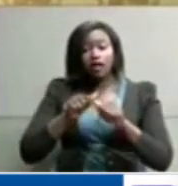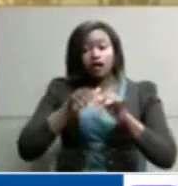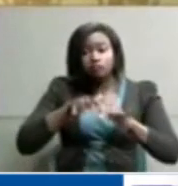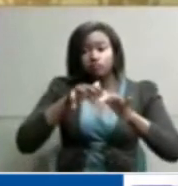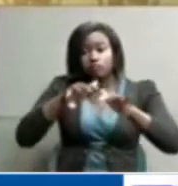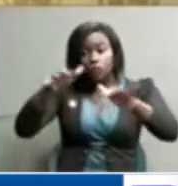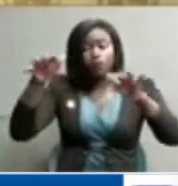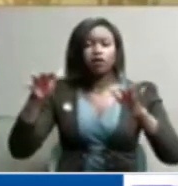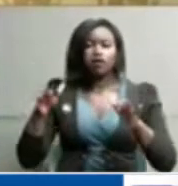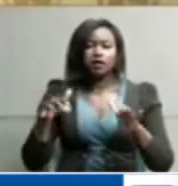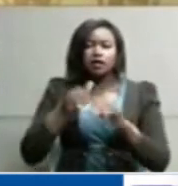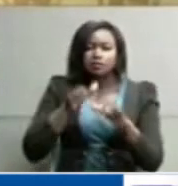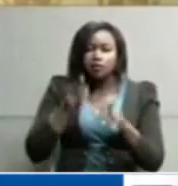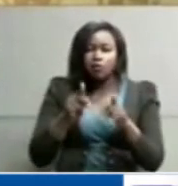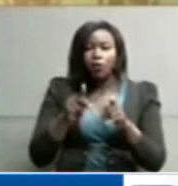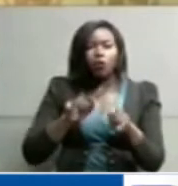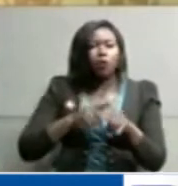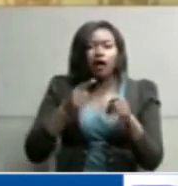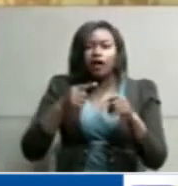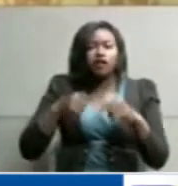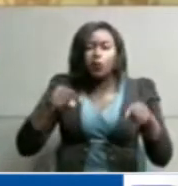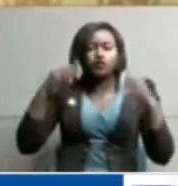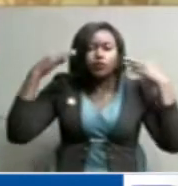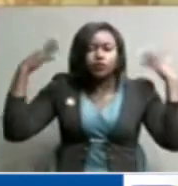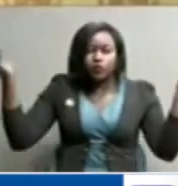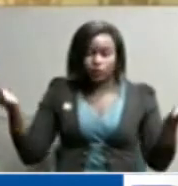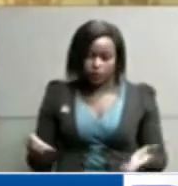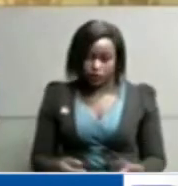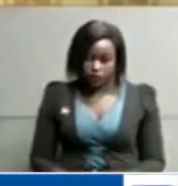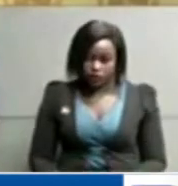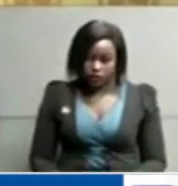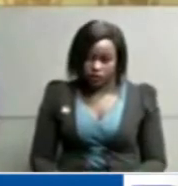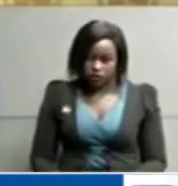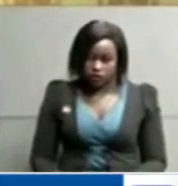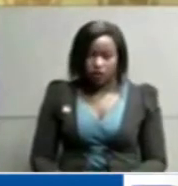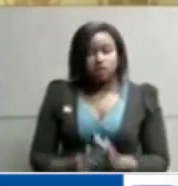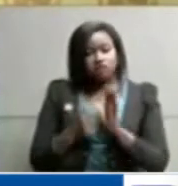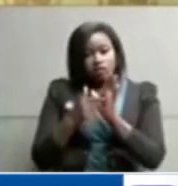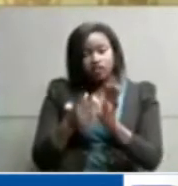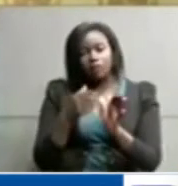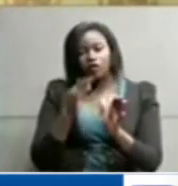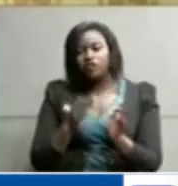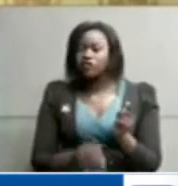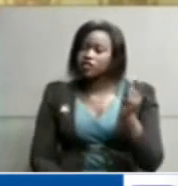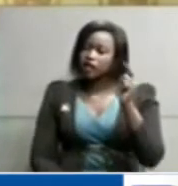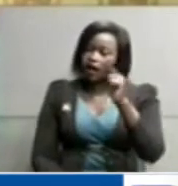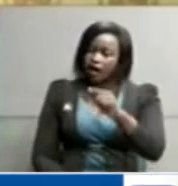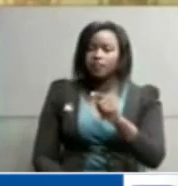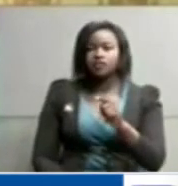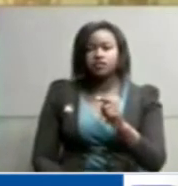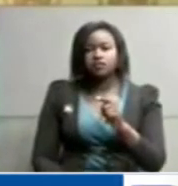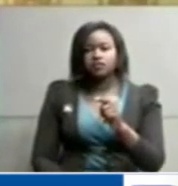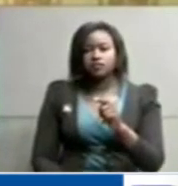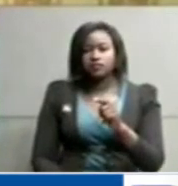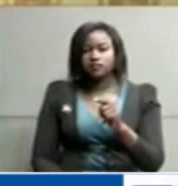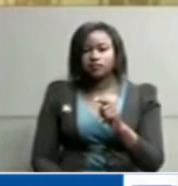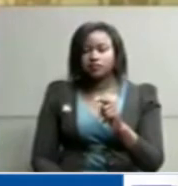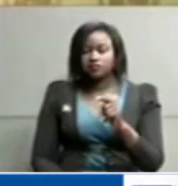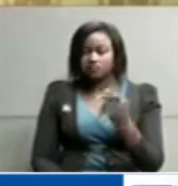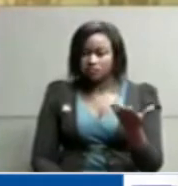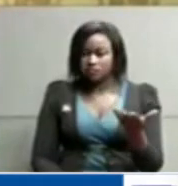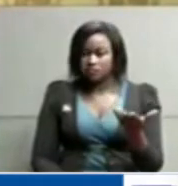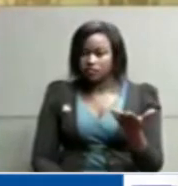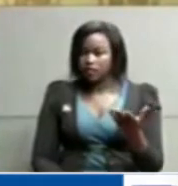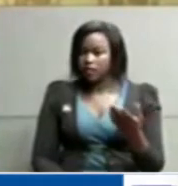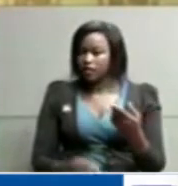while without you noticing it, if it comes across only healthy people. So they